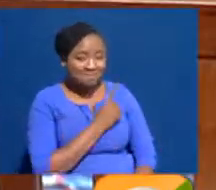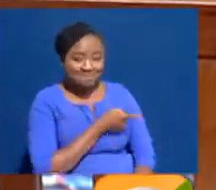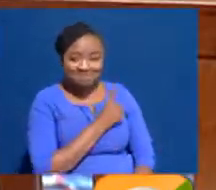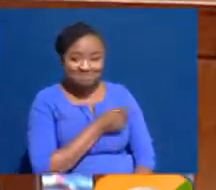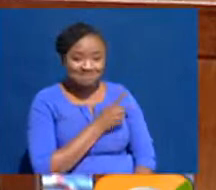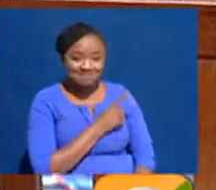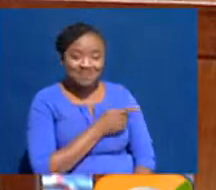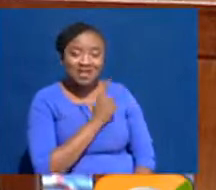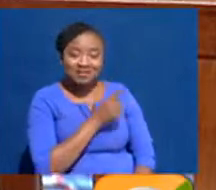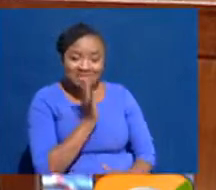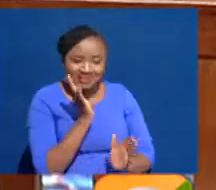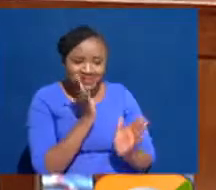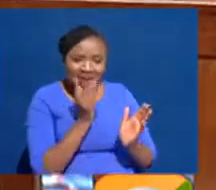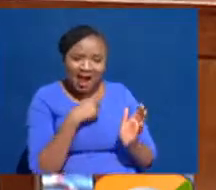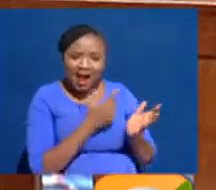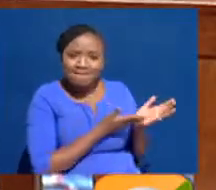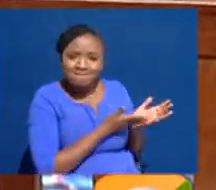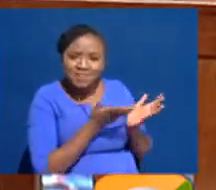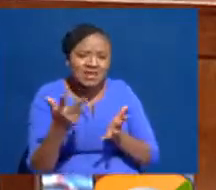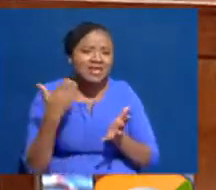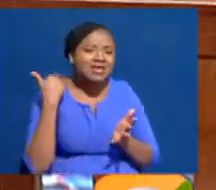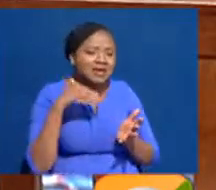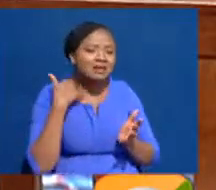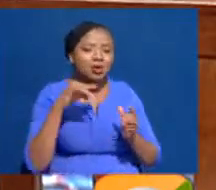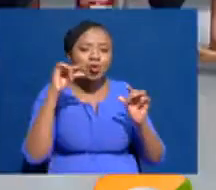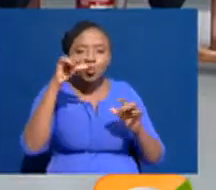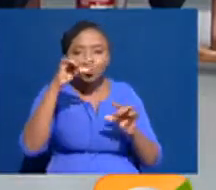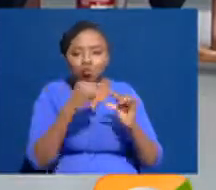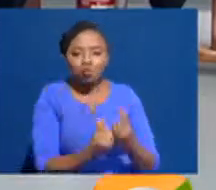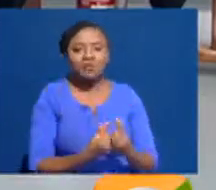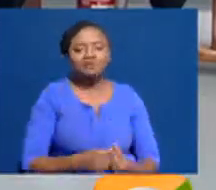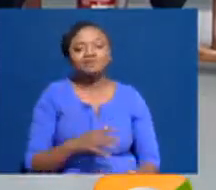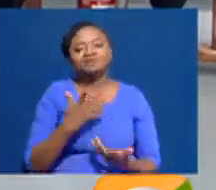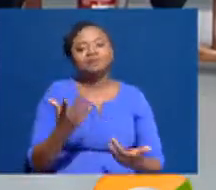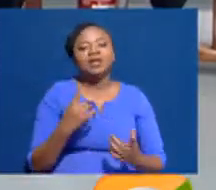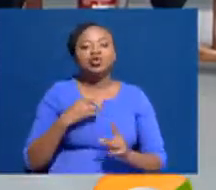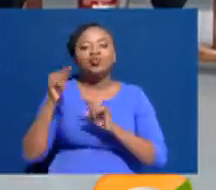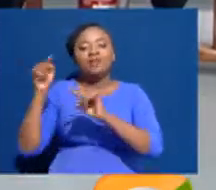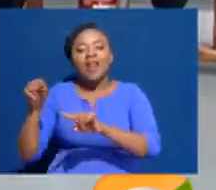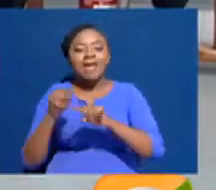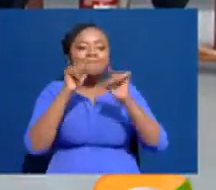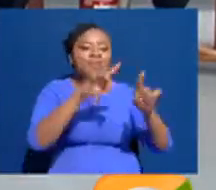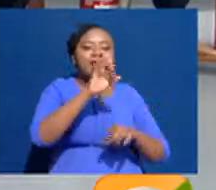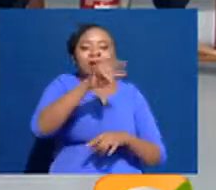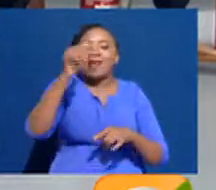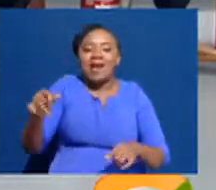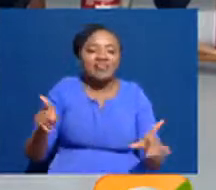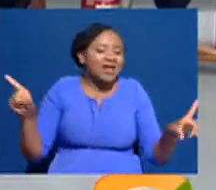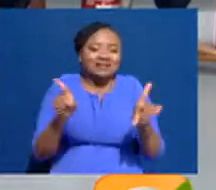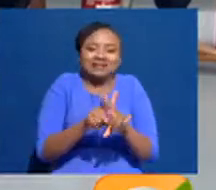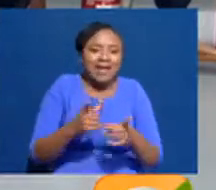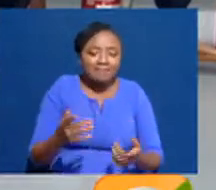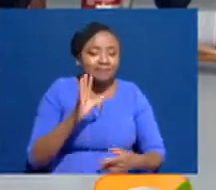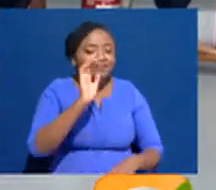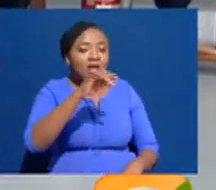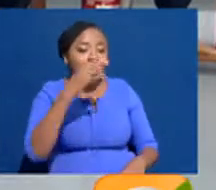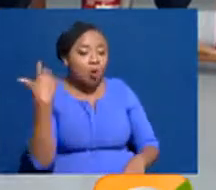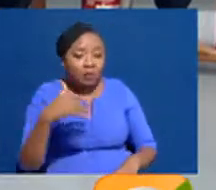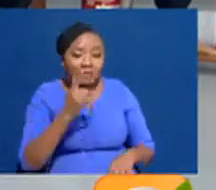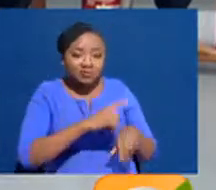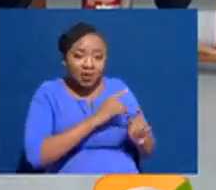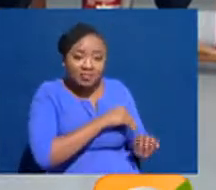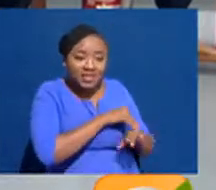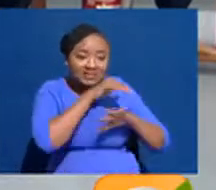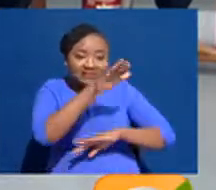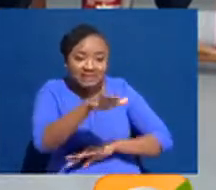ones who are planting goons. We got intel. Everyone's accusing everyone. They are the ones goons. Who are planting them. You said the same every thing. Time they leave Azimio to demonstrate,